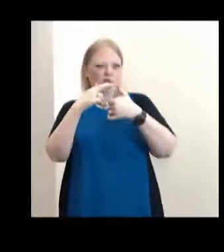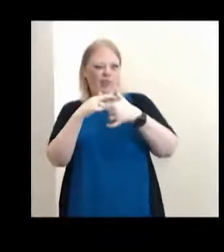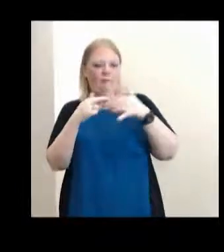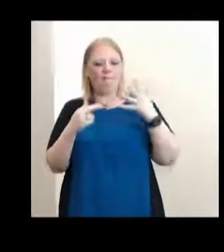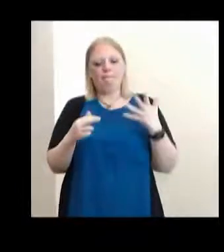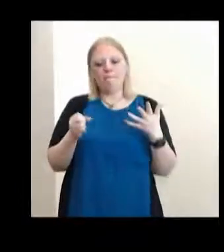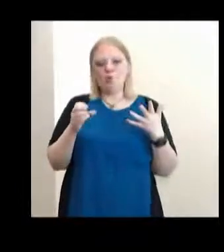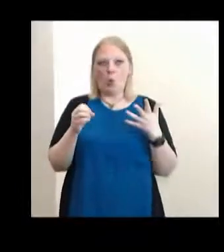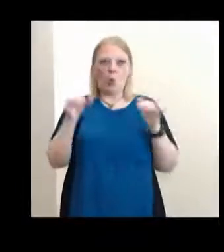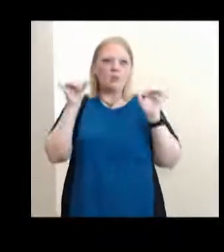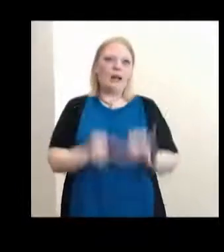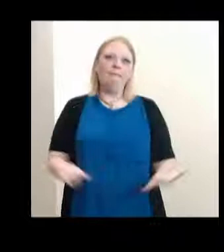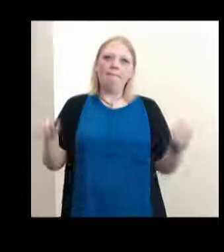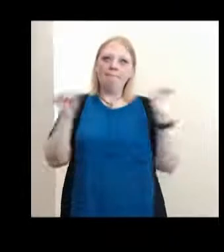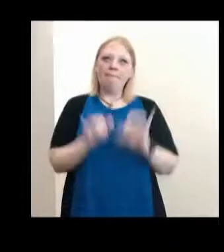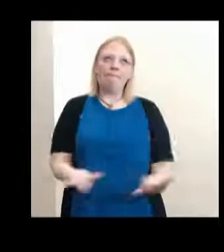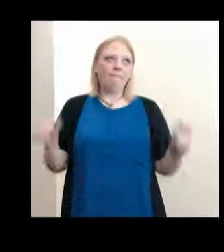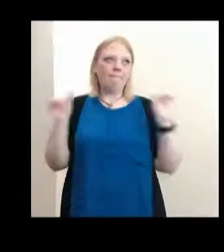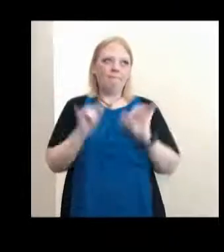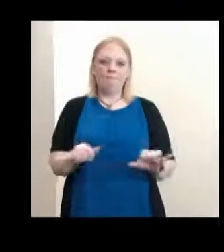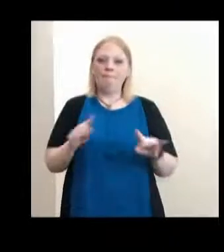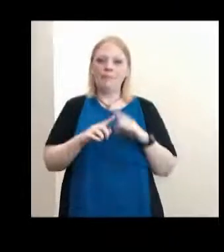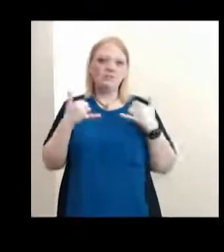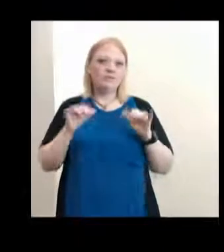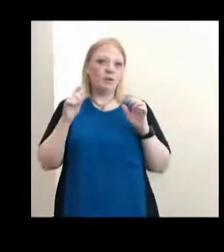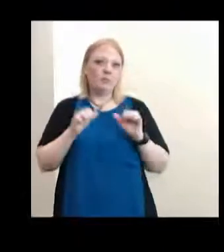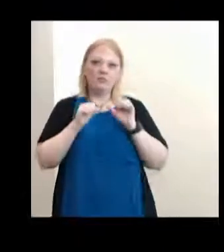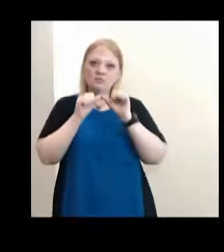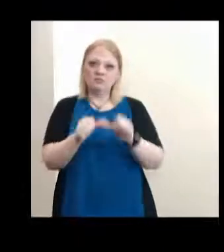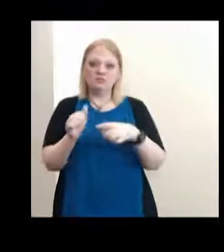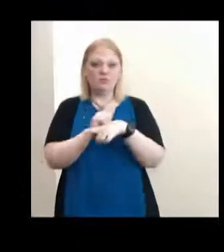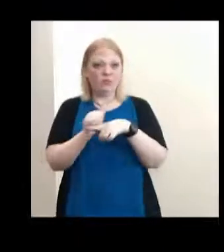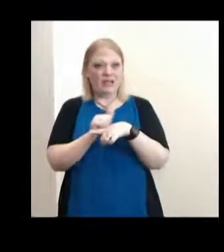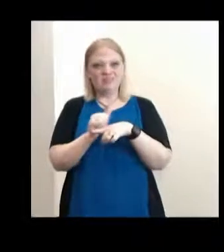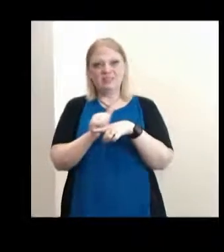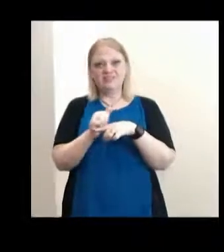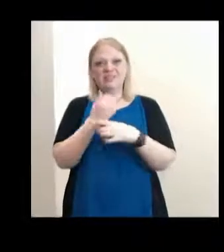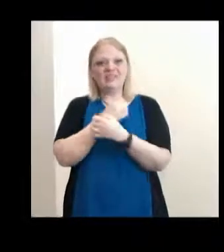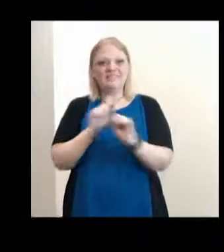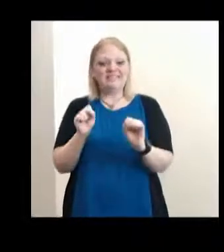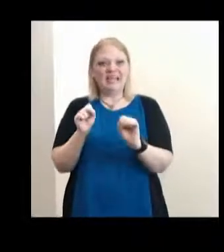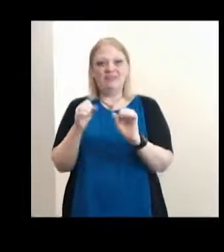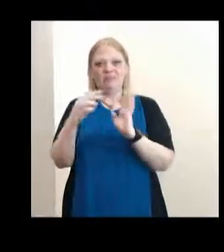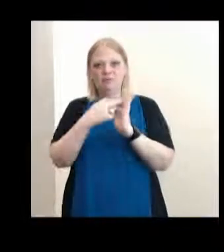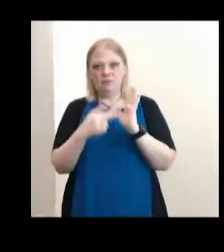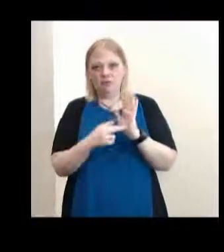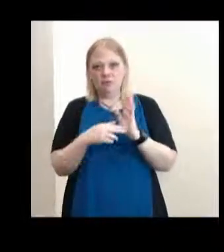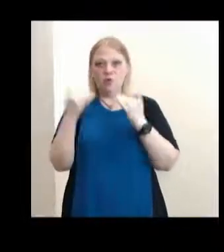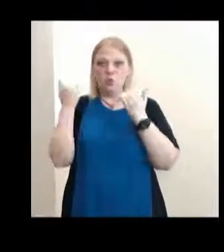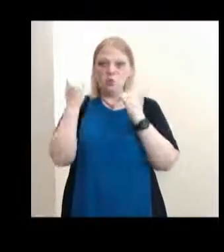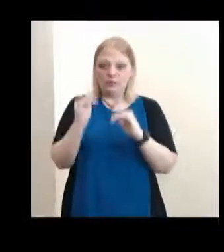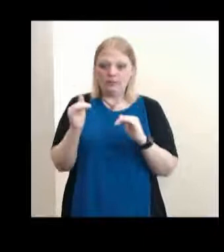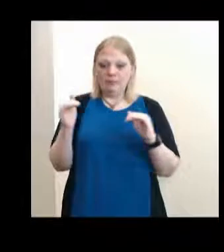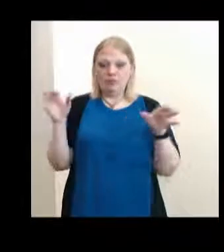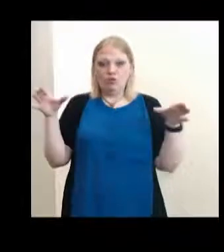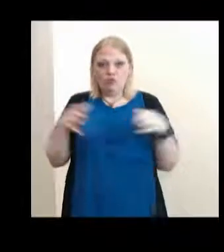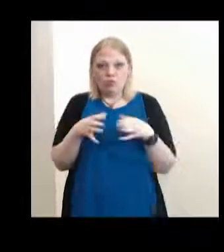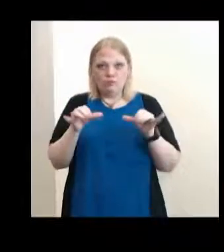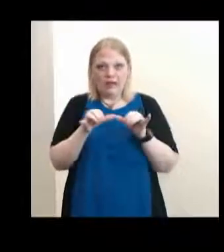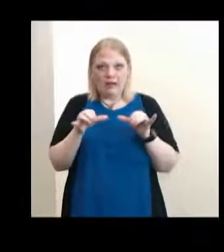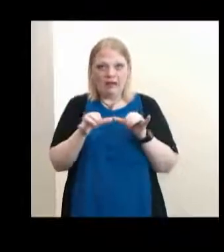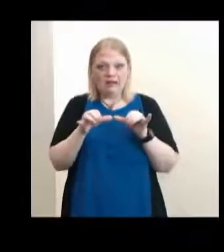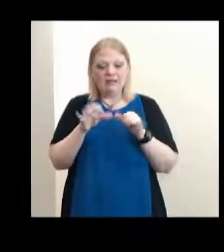it's the same old story, but we still have to continue practicing these safe measures of limiting our gathering size.